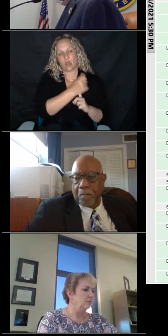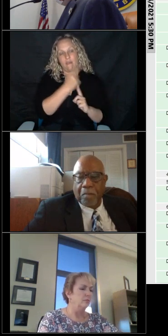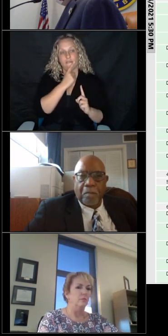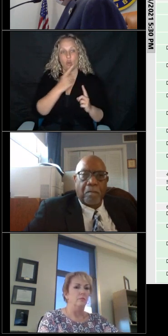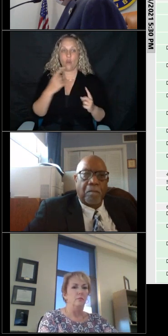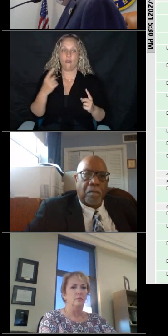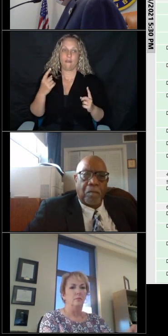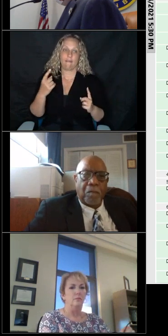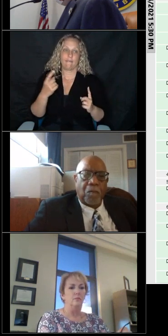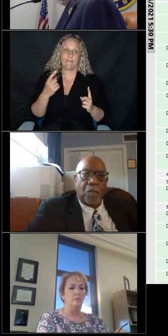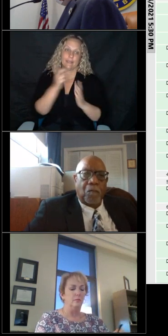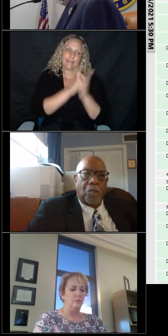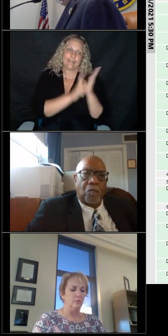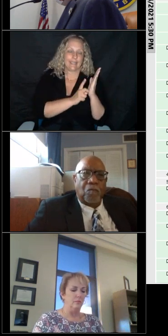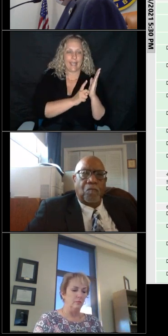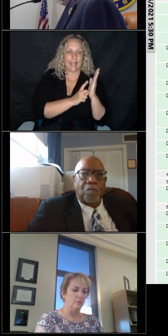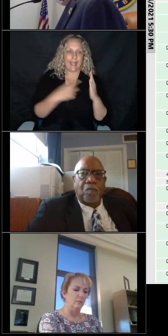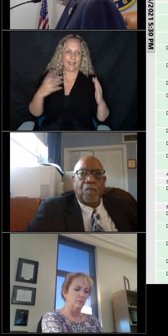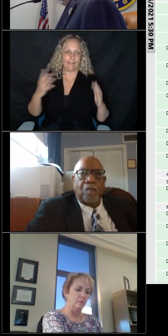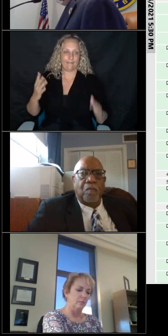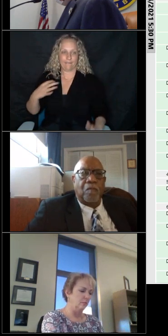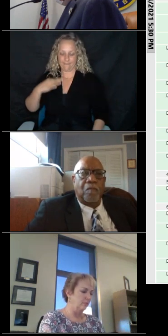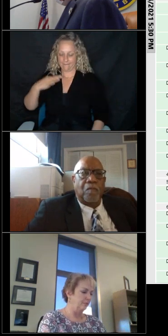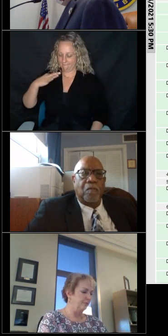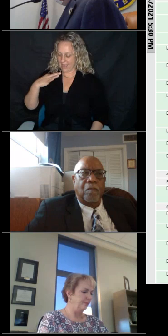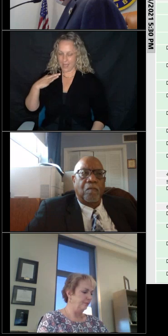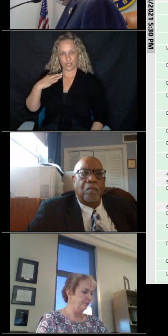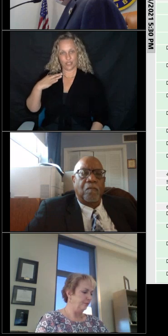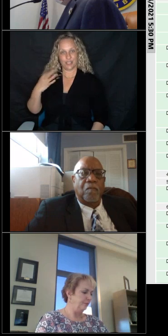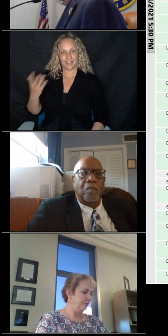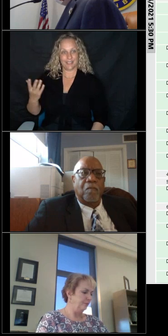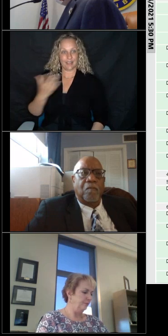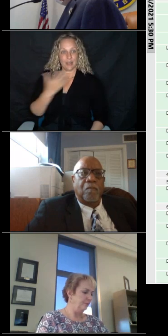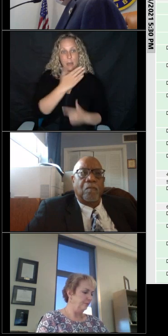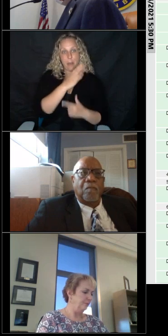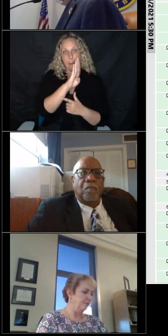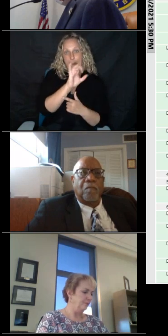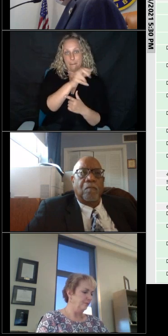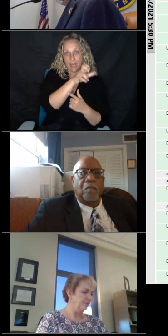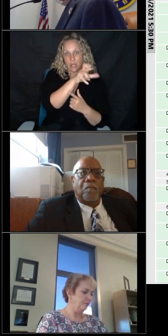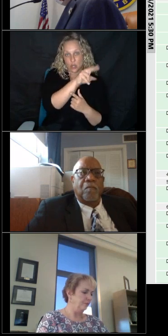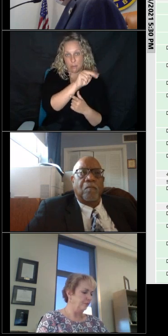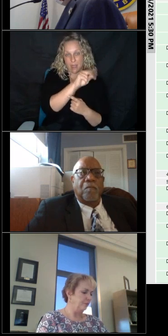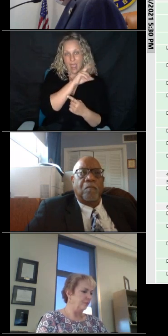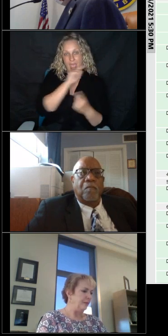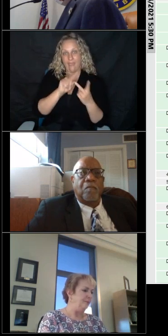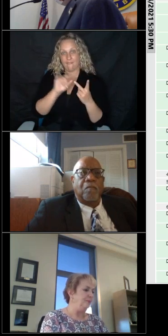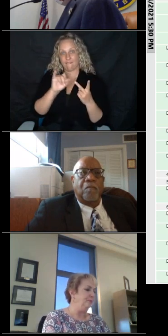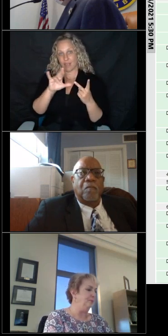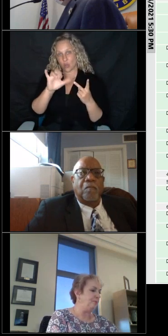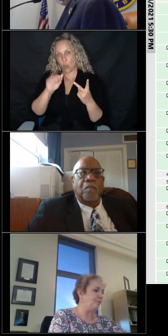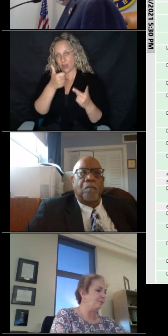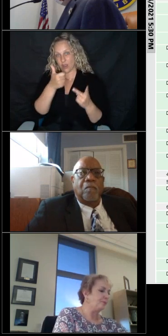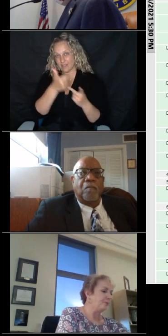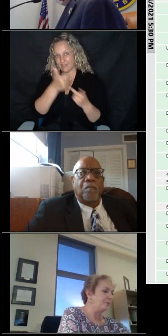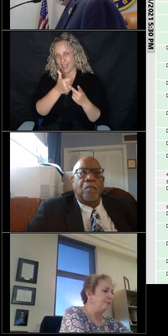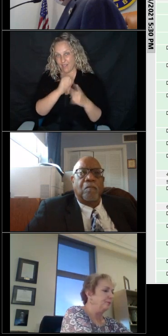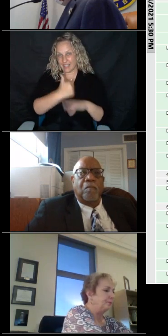design. So today I have Benjamin and Victoria who have created their own brand